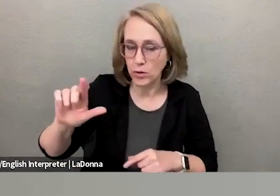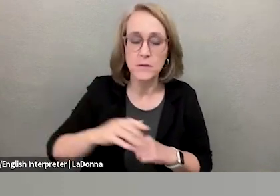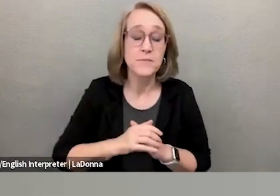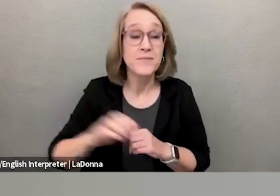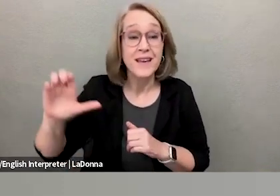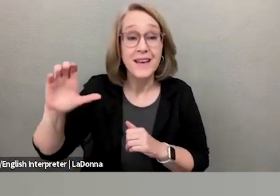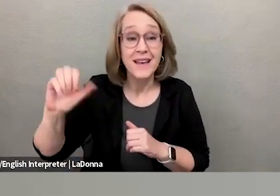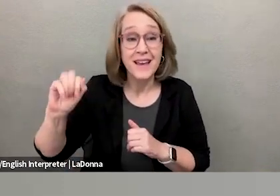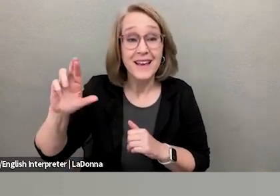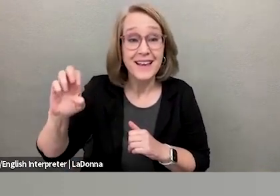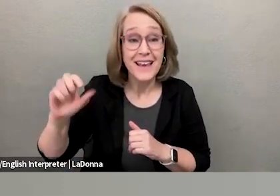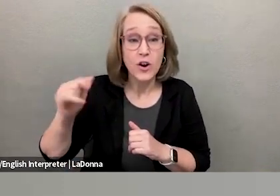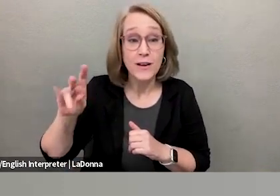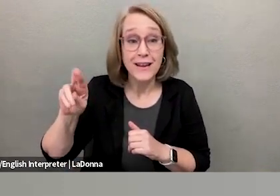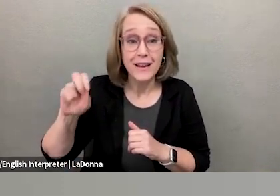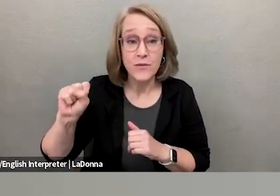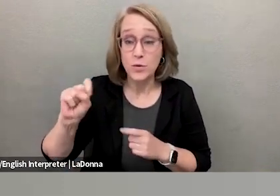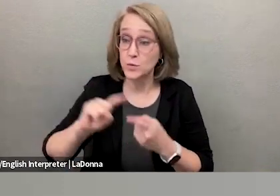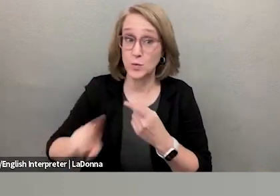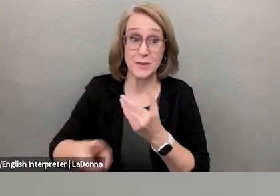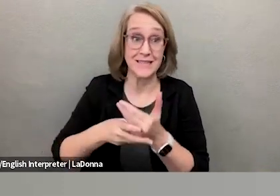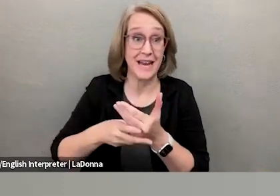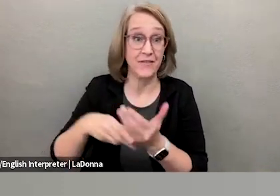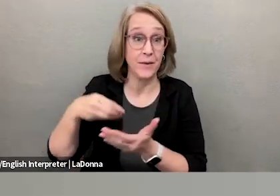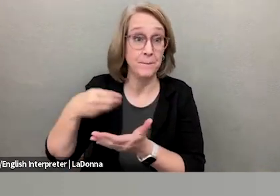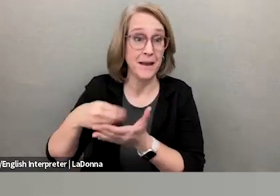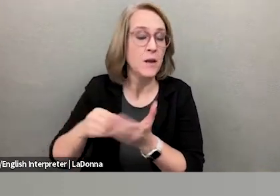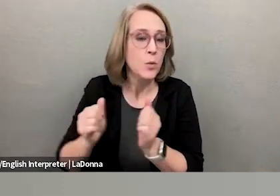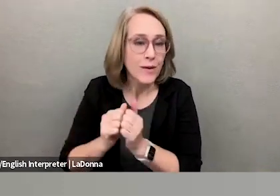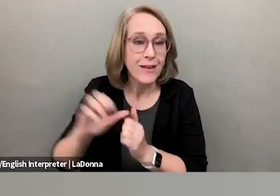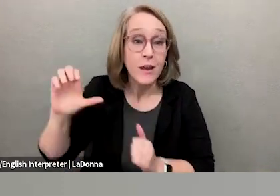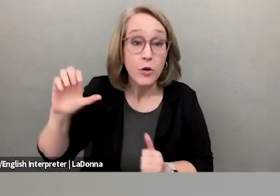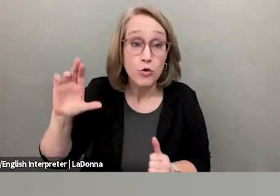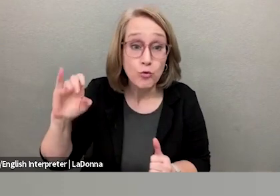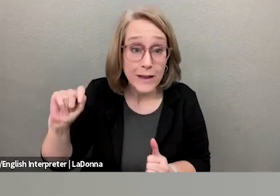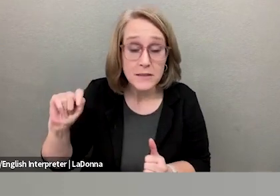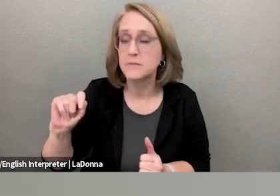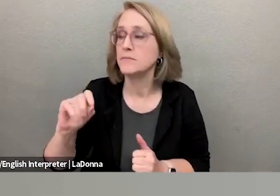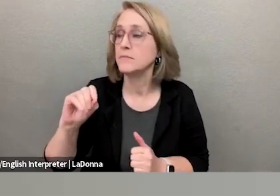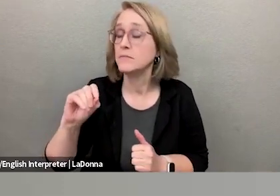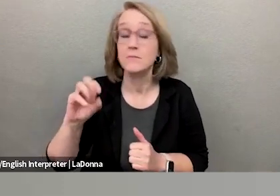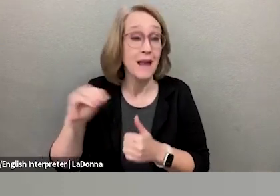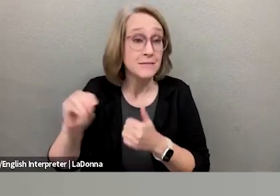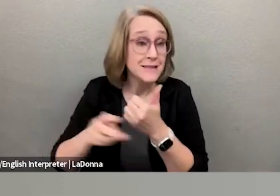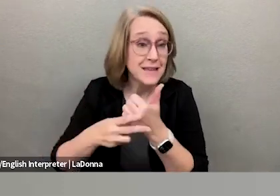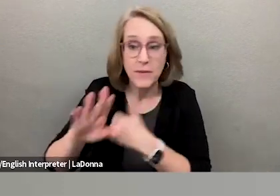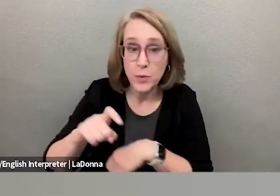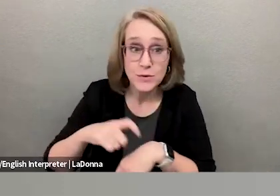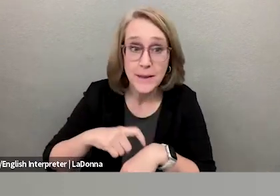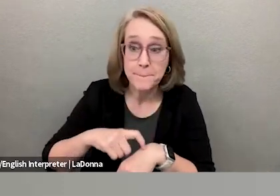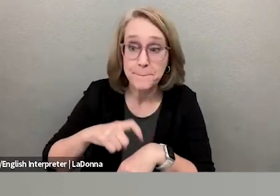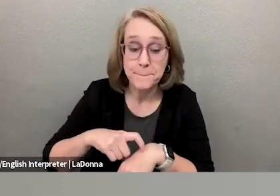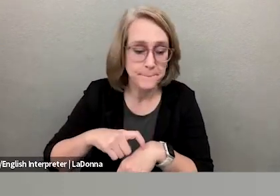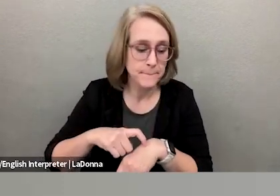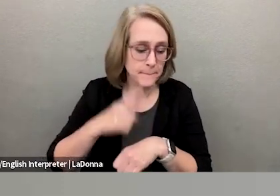Caregivers, saving them money, like a family caregiver tax credit, saving them time, which goes